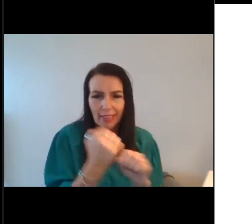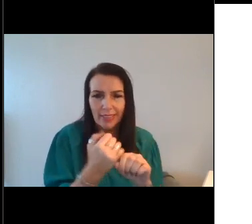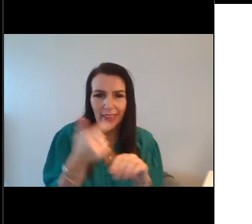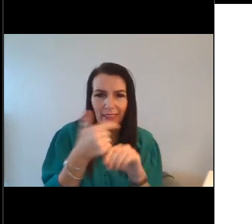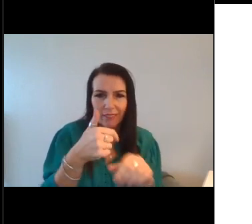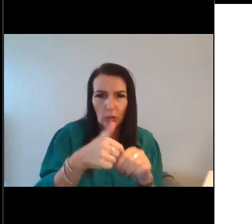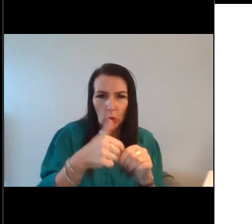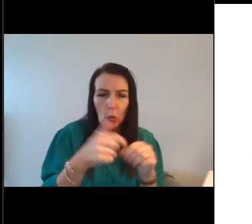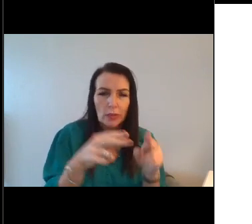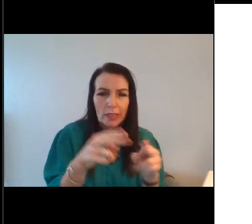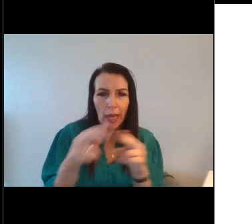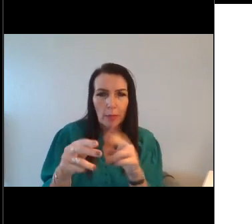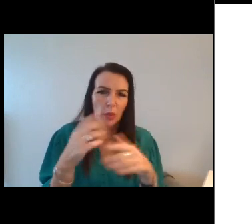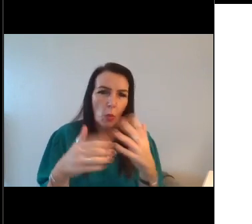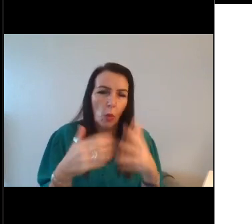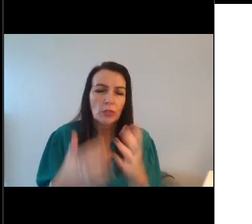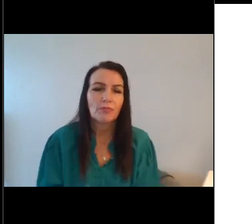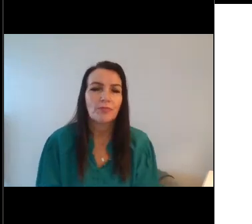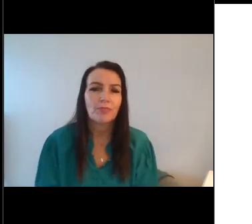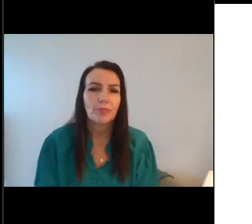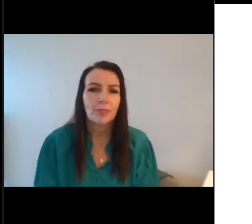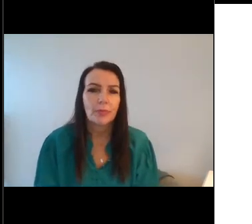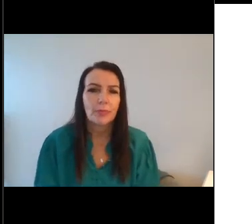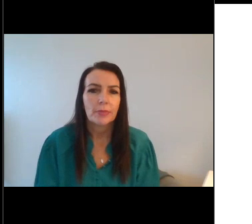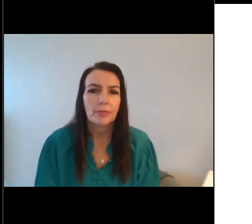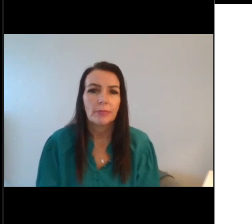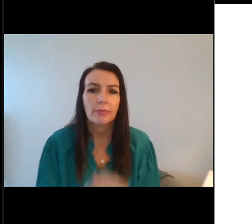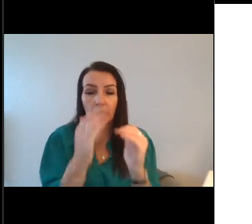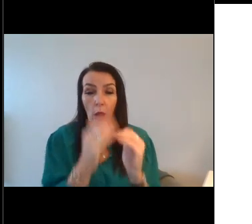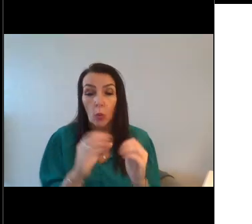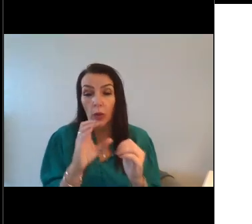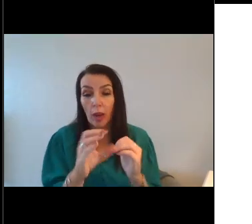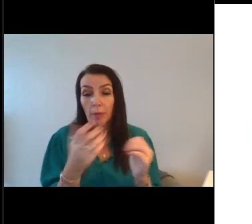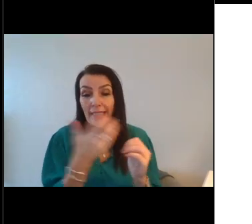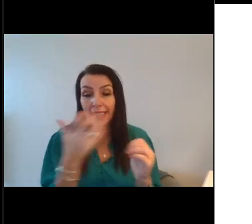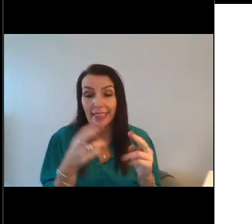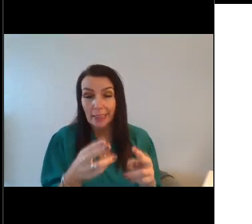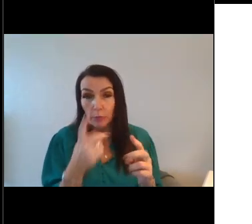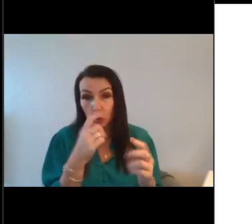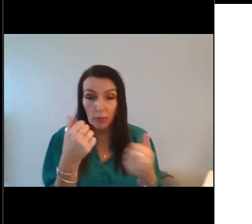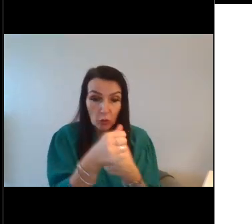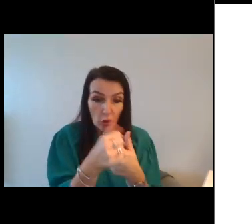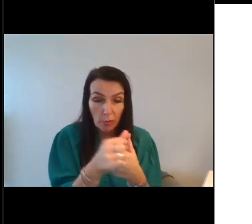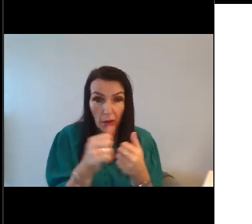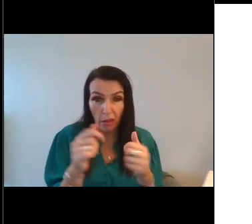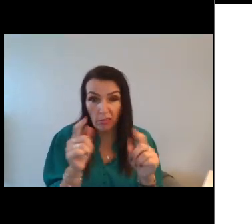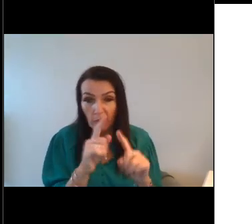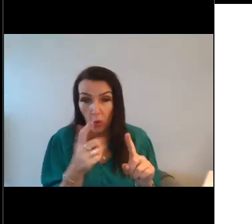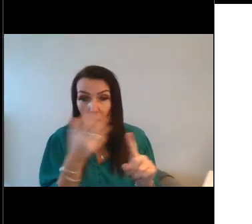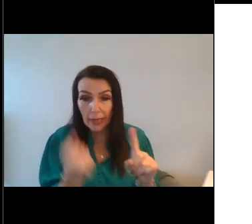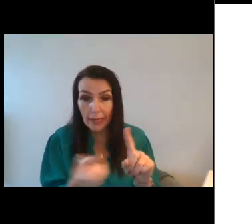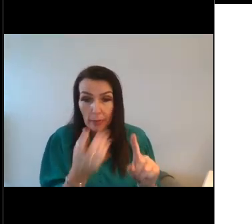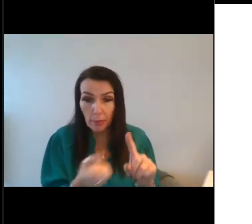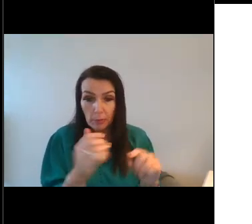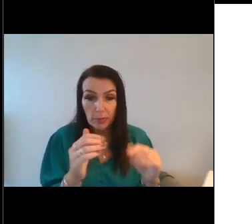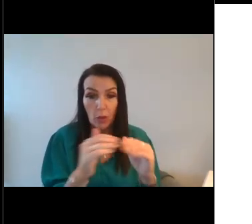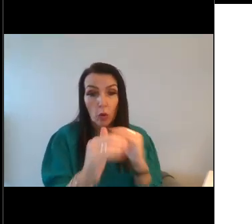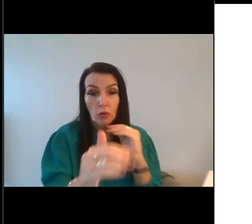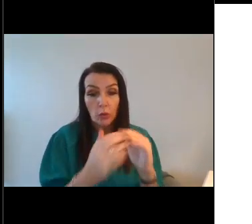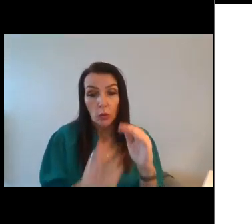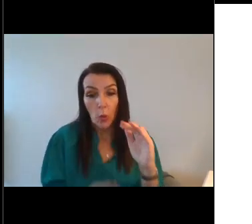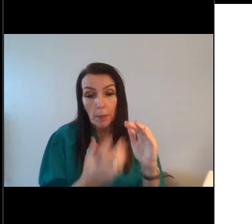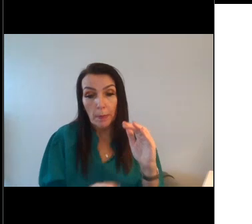that kind of thing. Indicators for low carbon heating systems, so that could be suitability for air source heat pumps or ground source heat pumps or